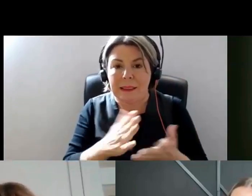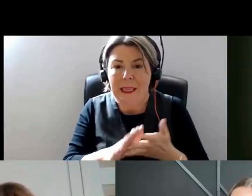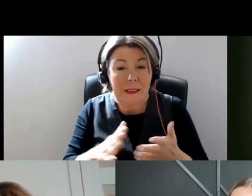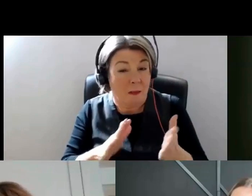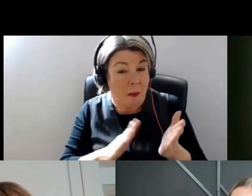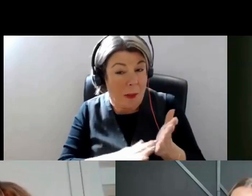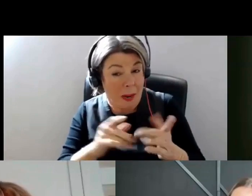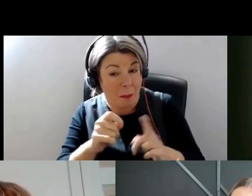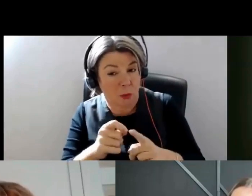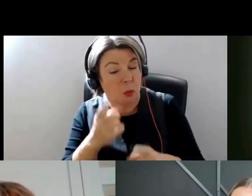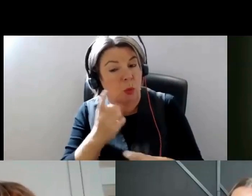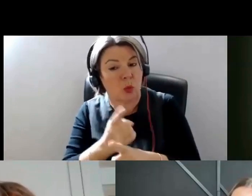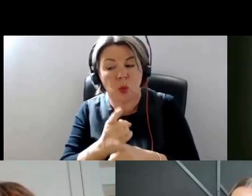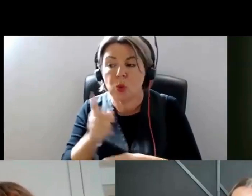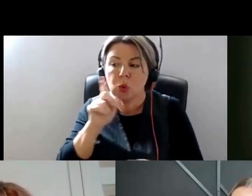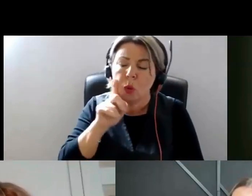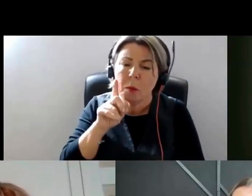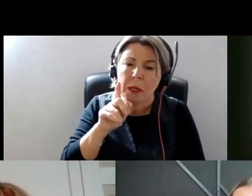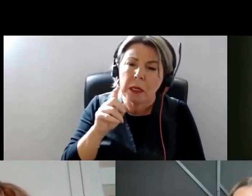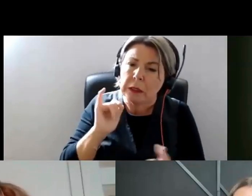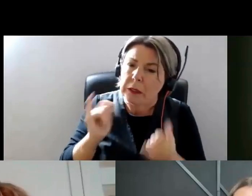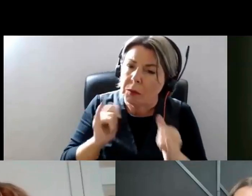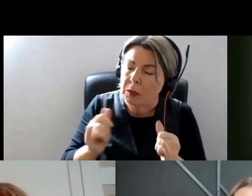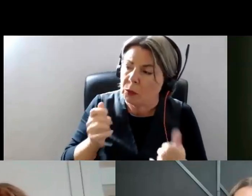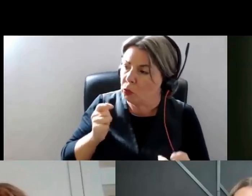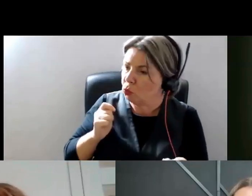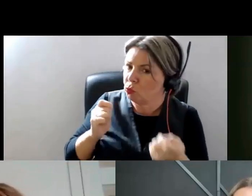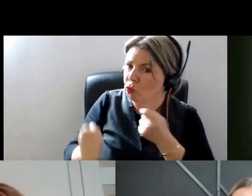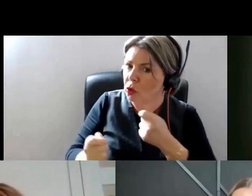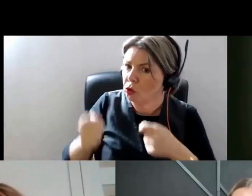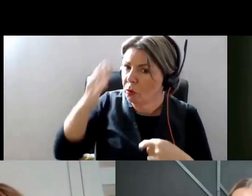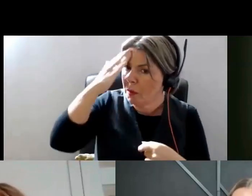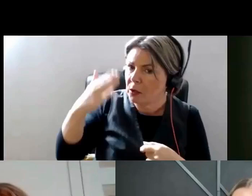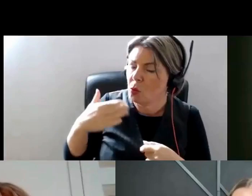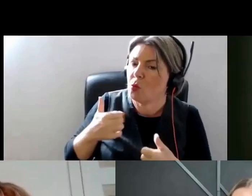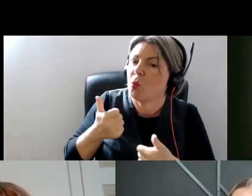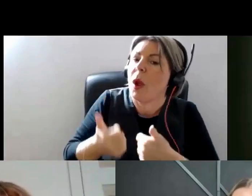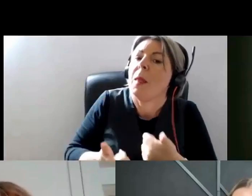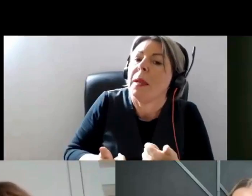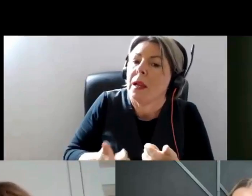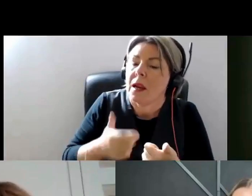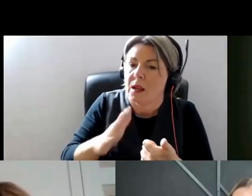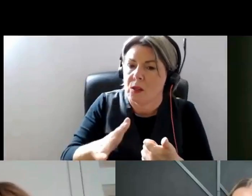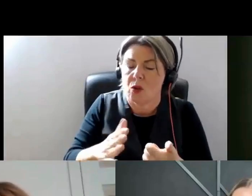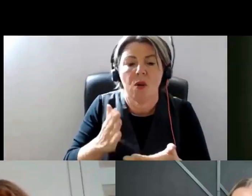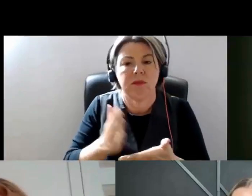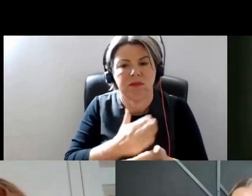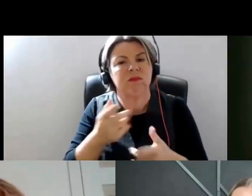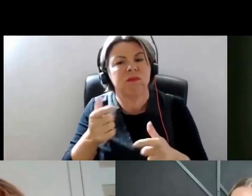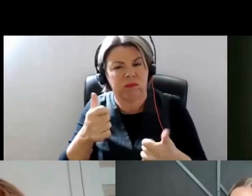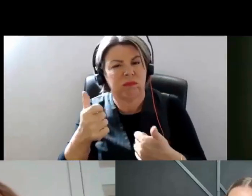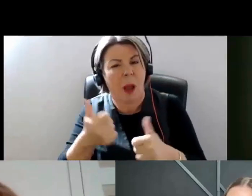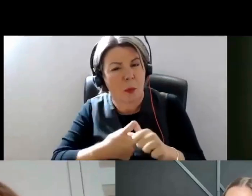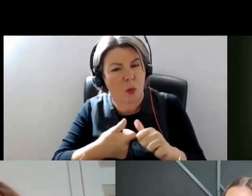that sometimes there can be changes to mental well-being, and we thought that this might be an appropriate topic for us